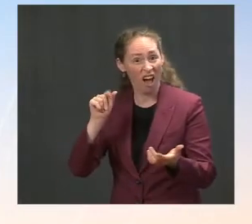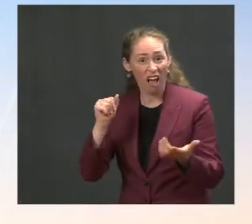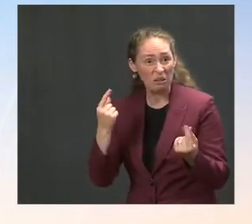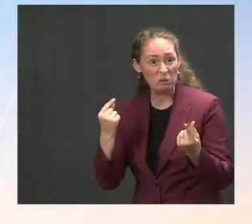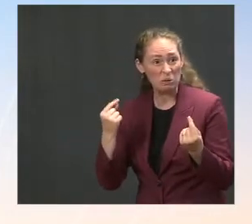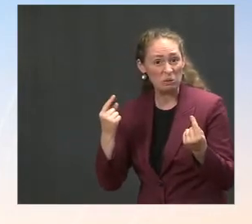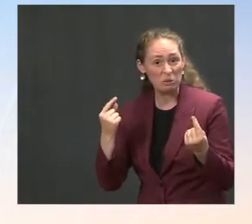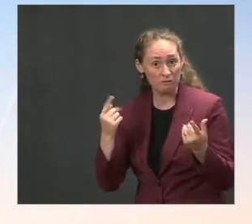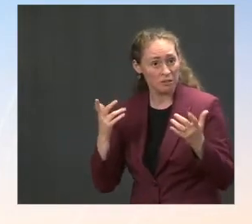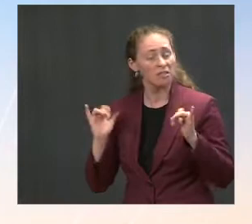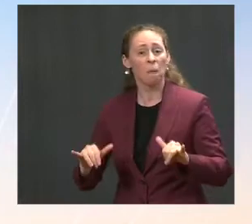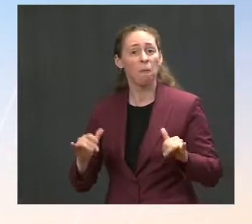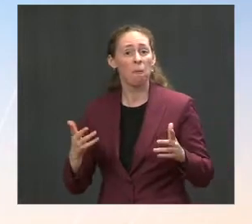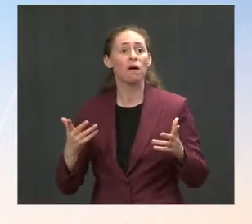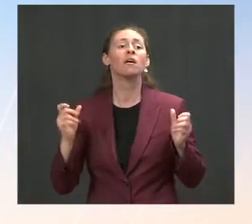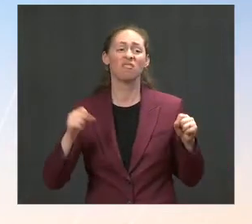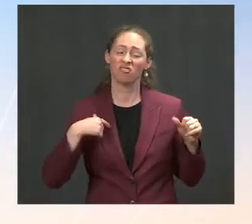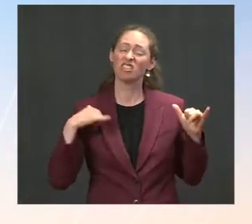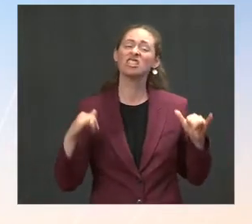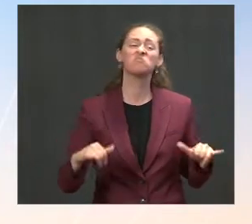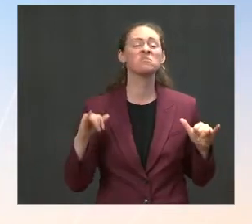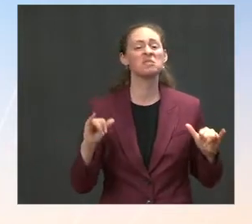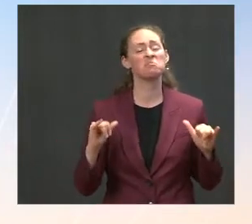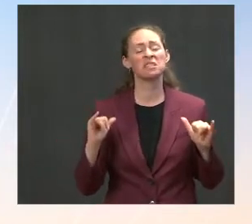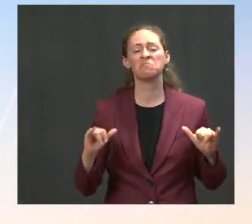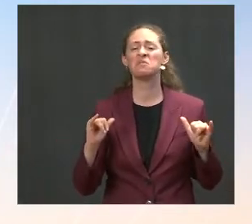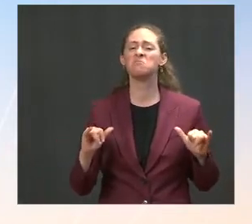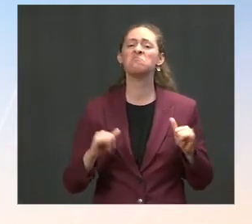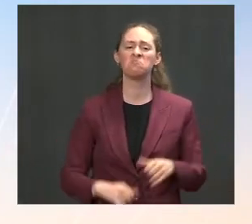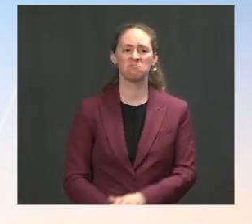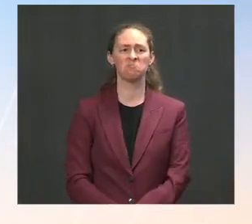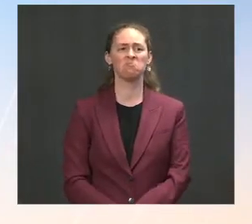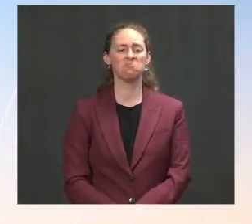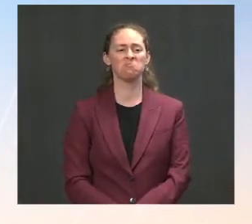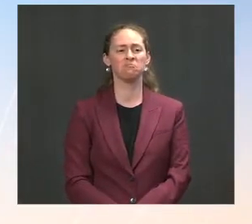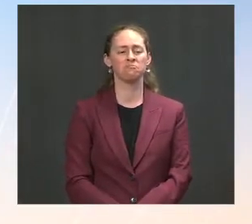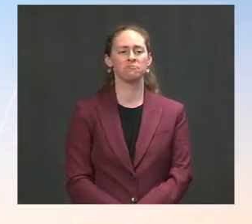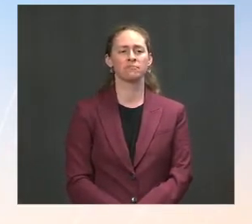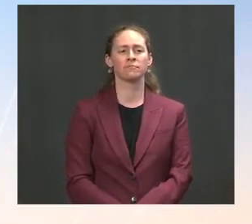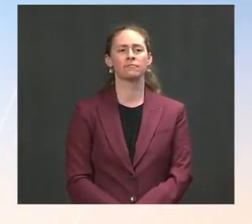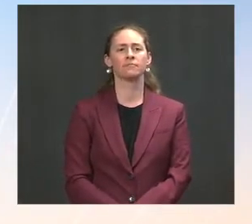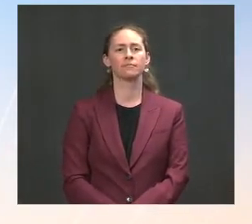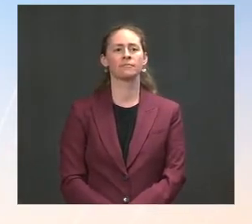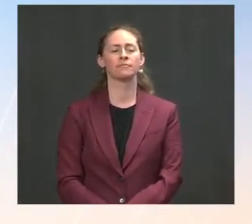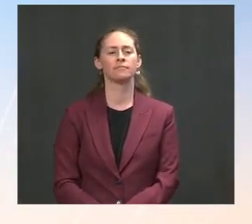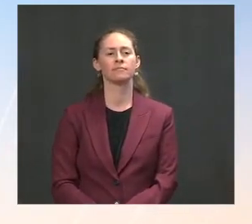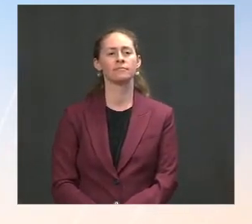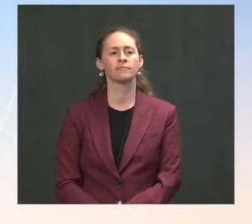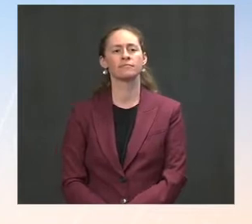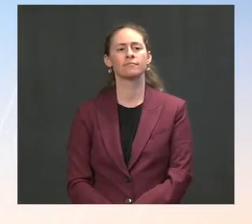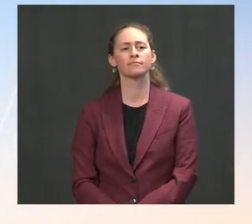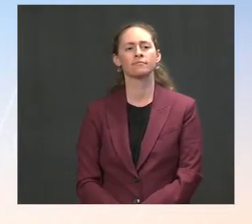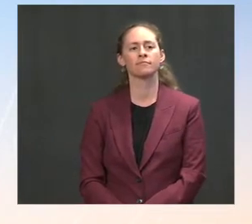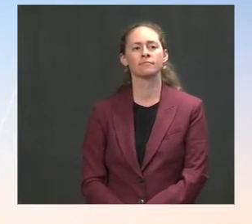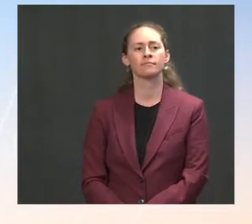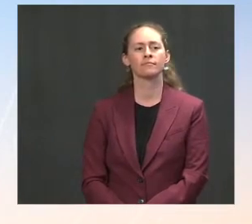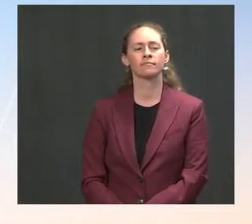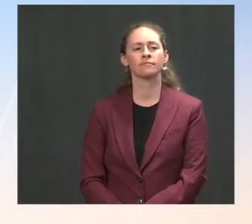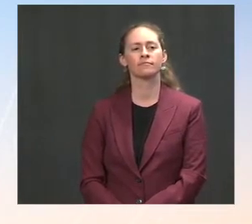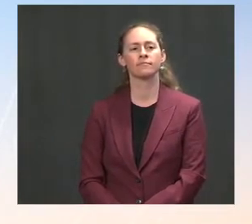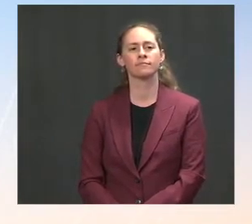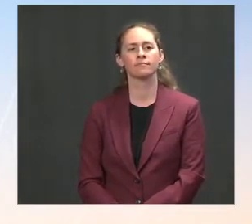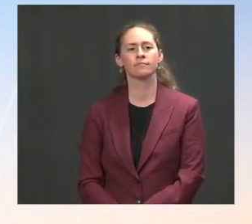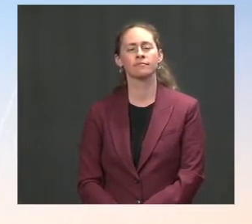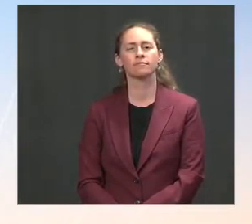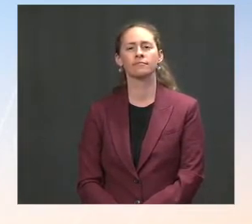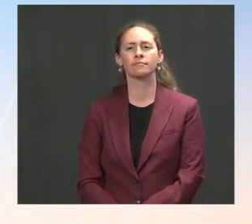health guidelines. No. Okay, let's go back to the front. Go ahead. Just a quick follow-up on infrastructure. On the transit spending, we know that's important to the Yeah. president. Is that a red line for him? If